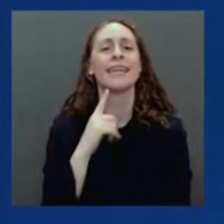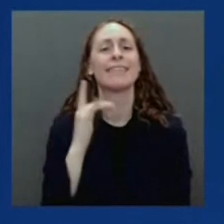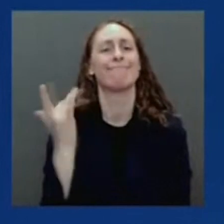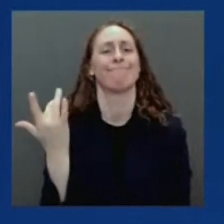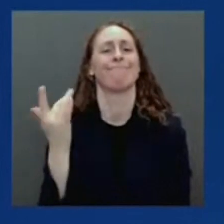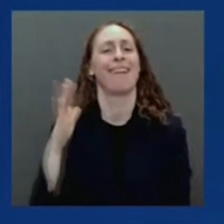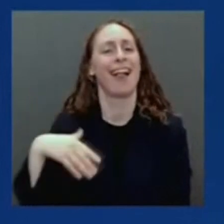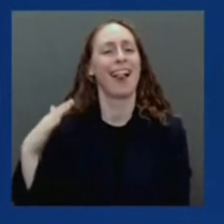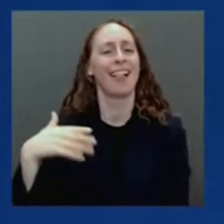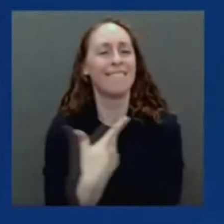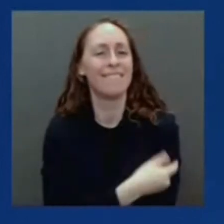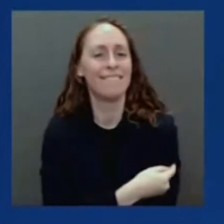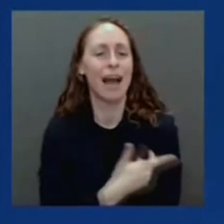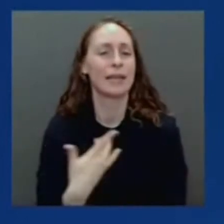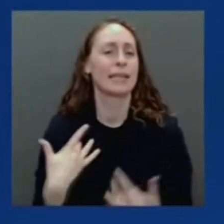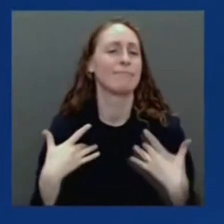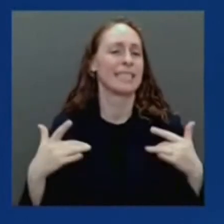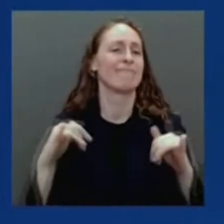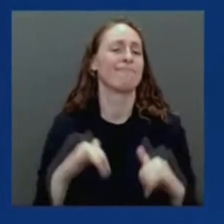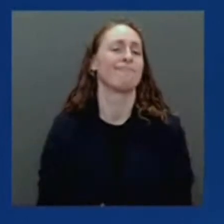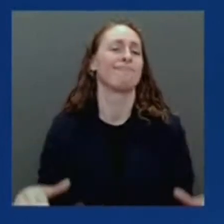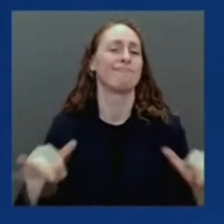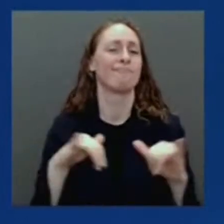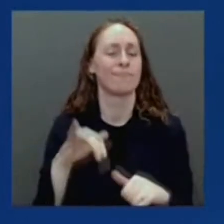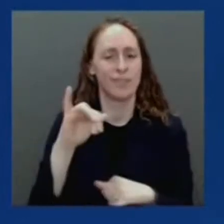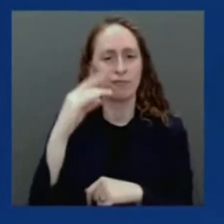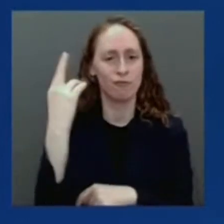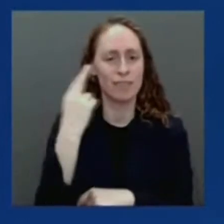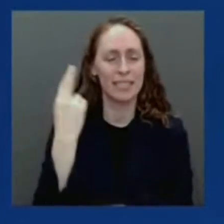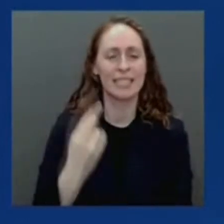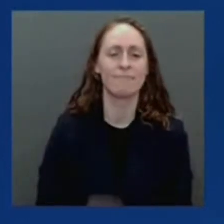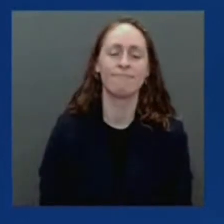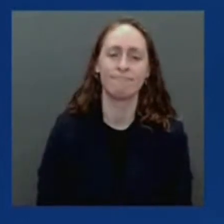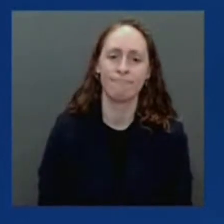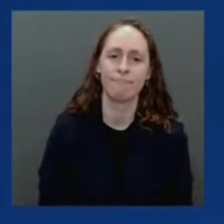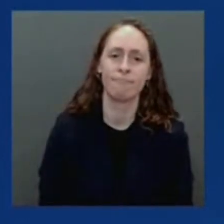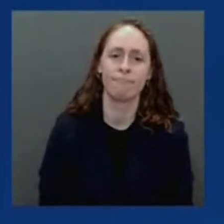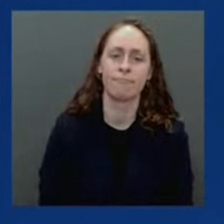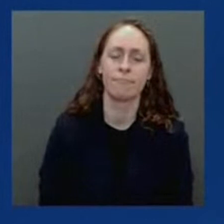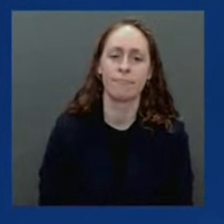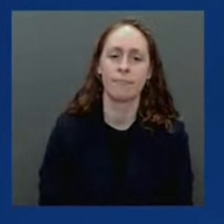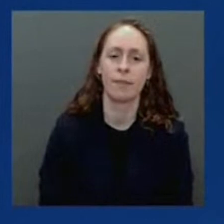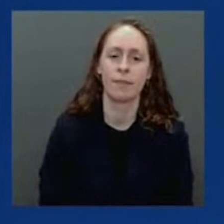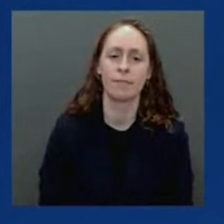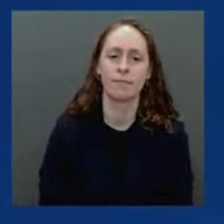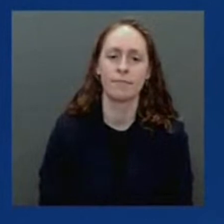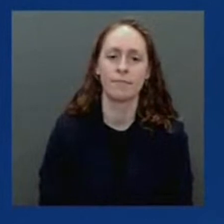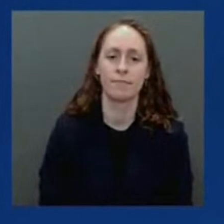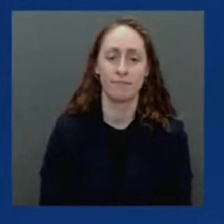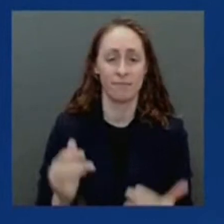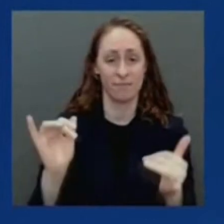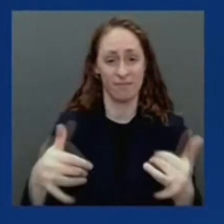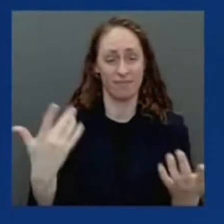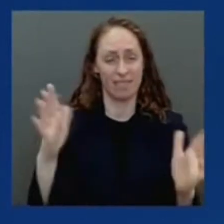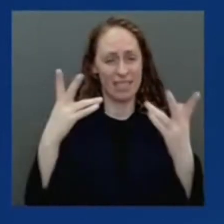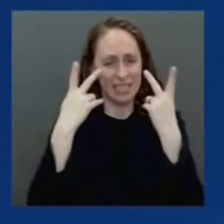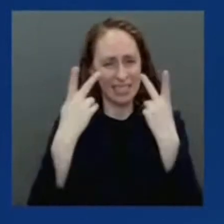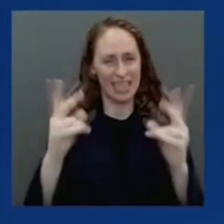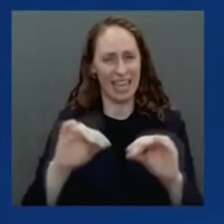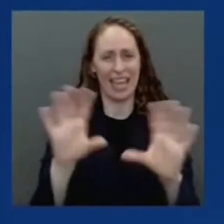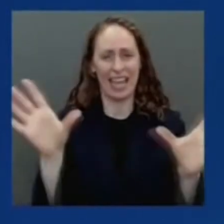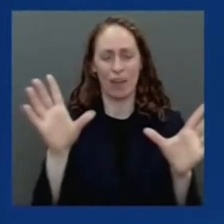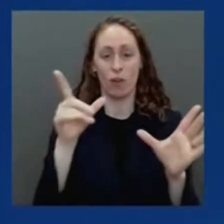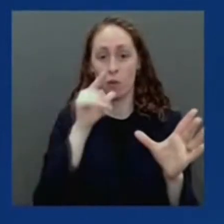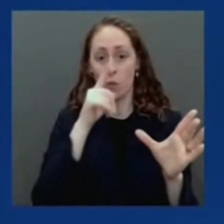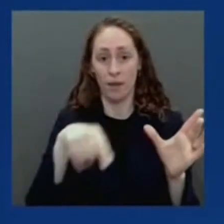data confirm that vaccination and boosting continue to protect against severe illness and hospitalization, even during the